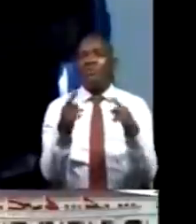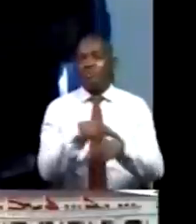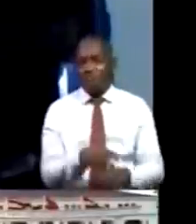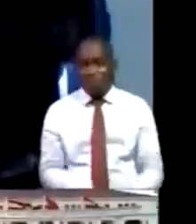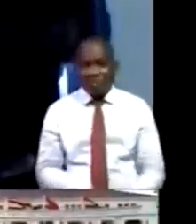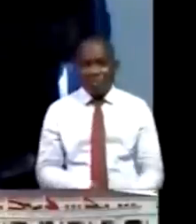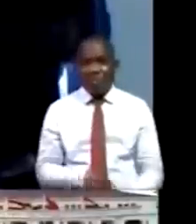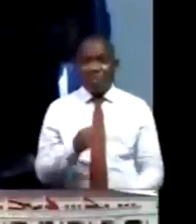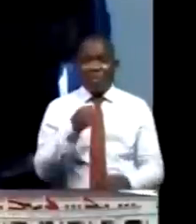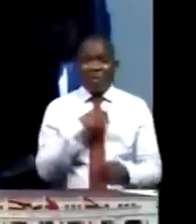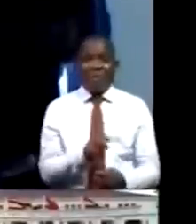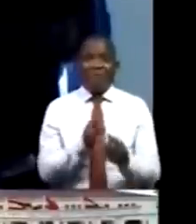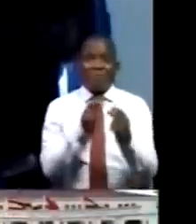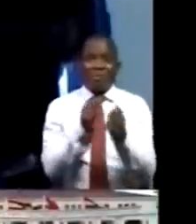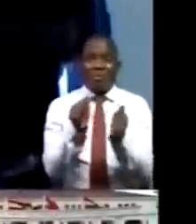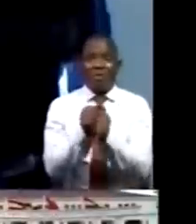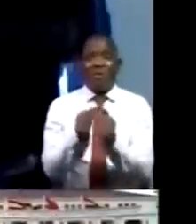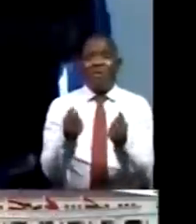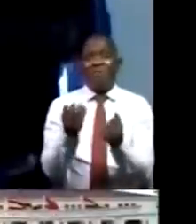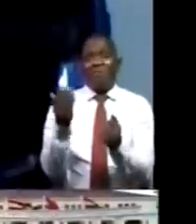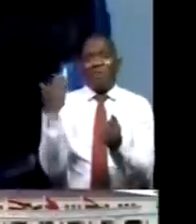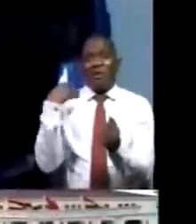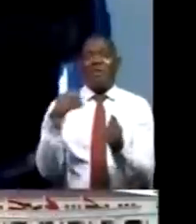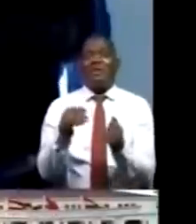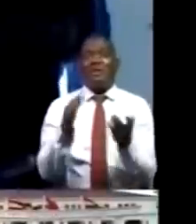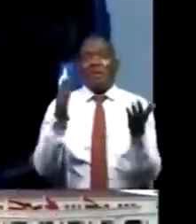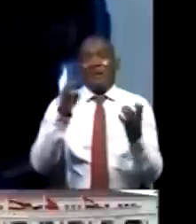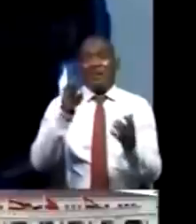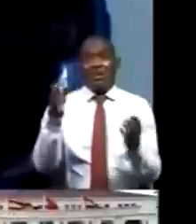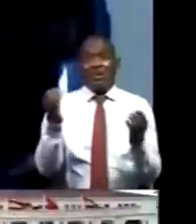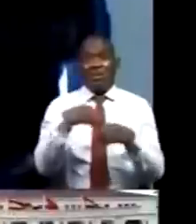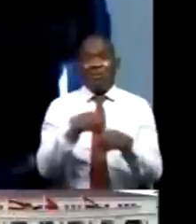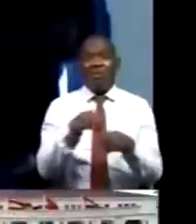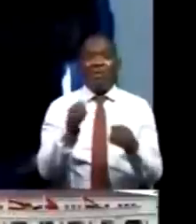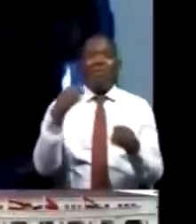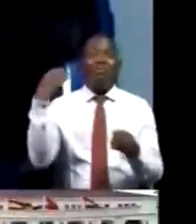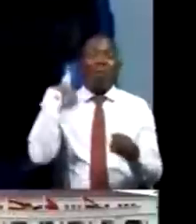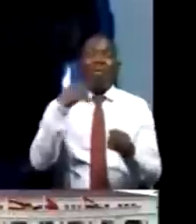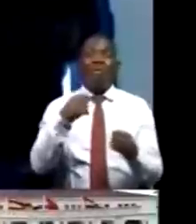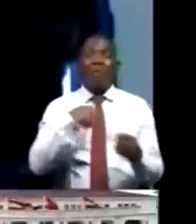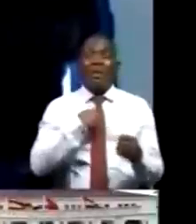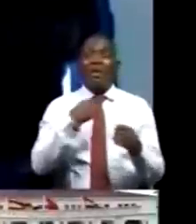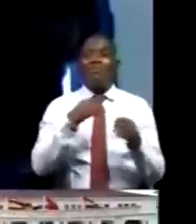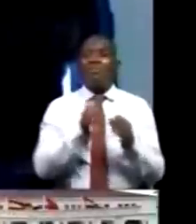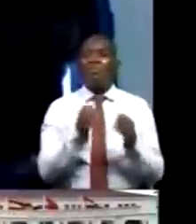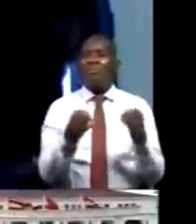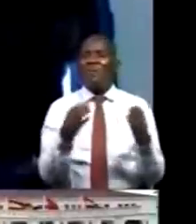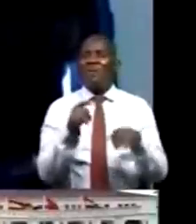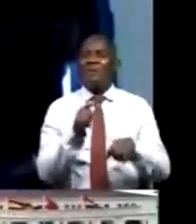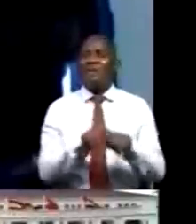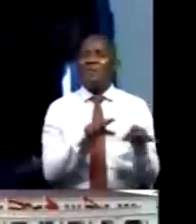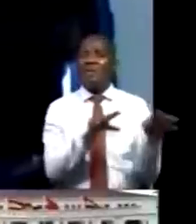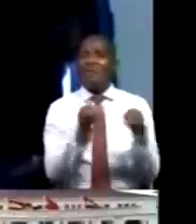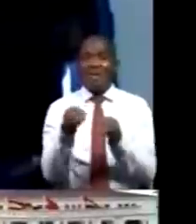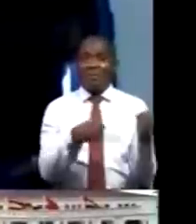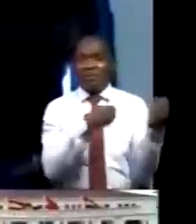In my engagement with previous returning officers of the presidential poll, I had had occasion to leave